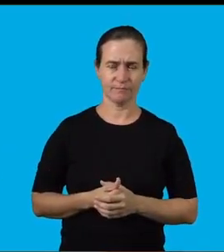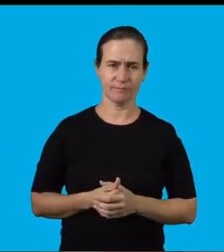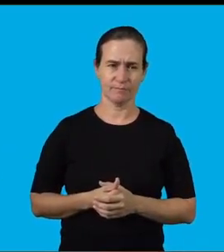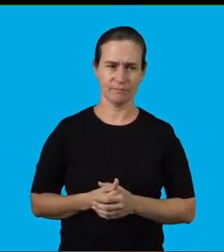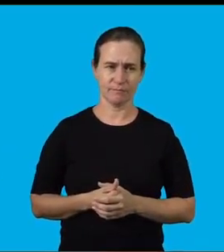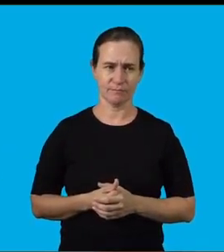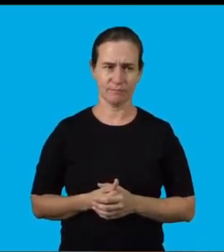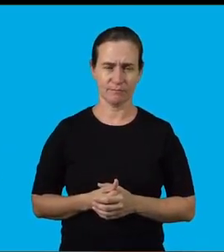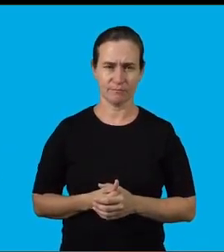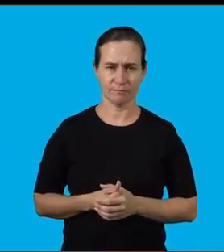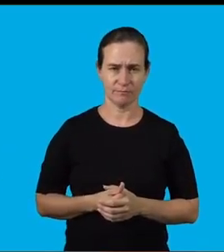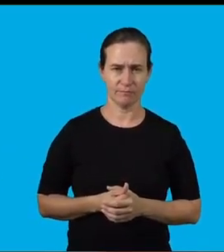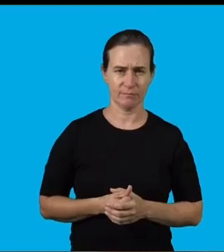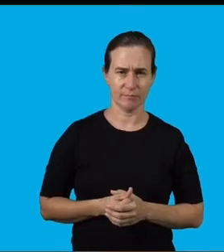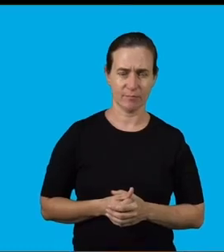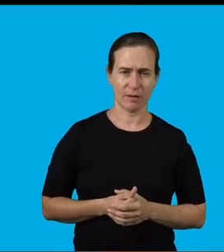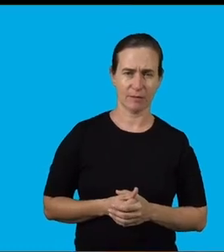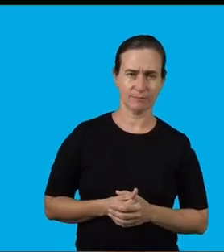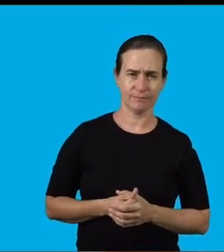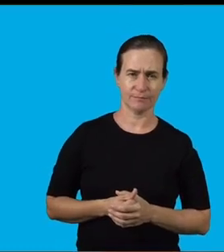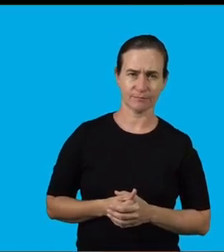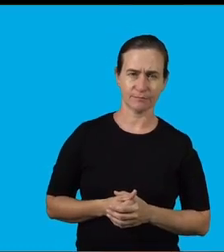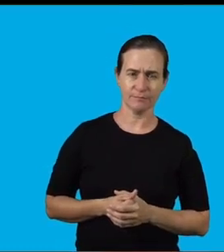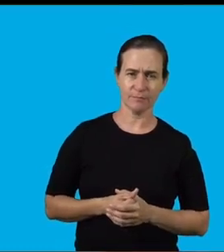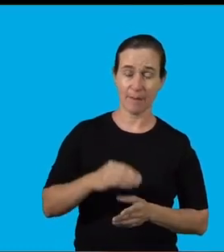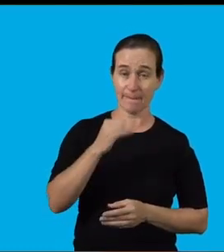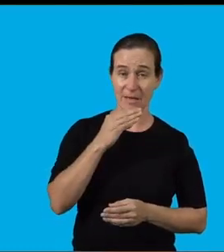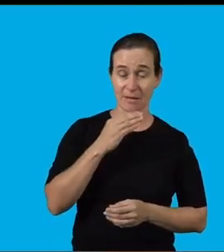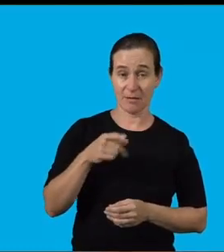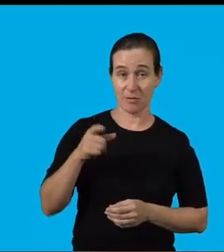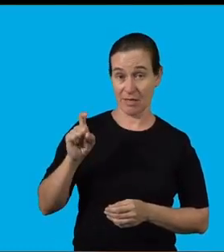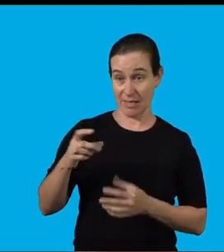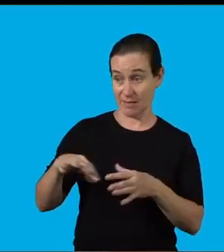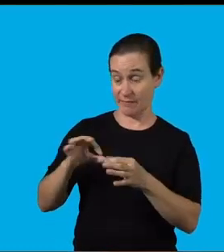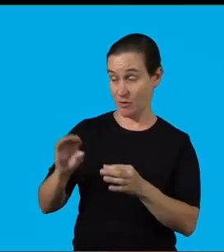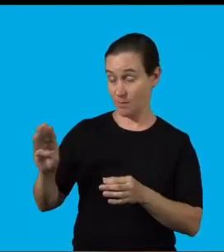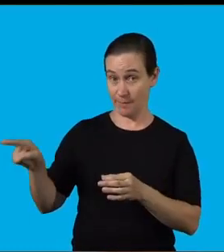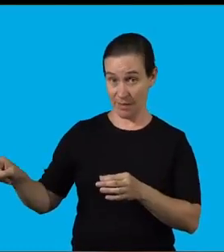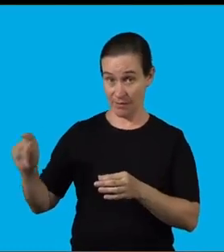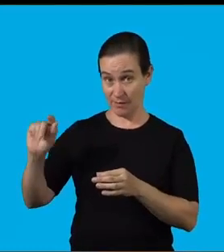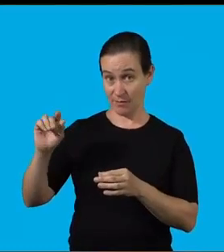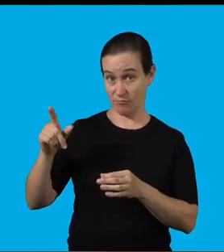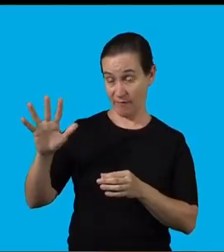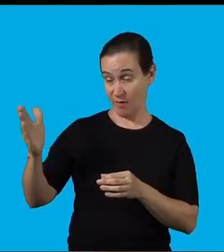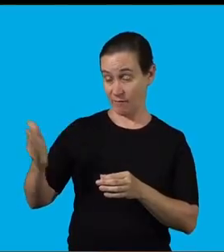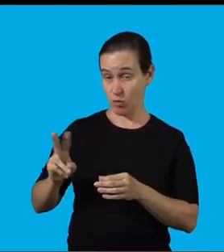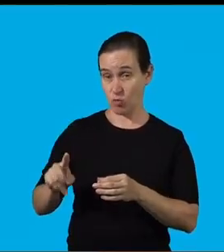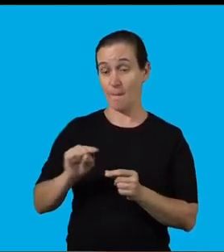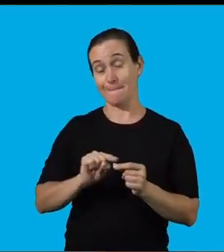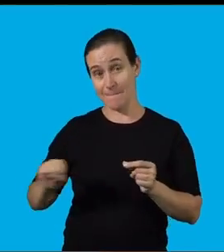what I said, oops, here we've gone too far there. It's going to be the x value at point B, so it's 5 over